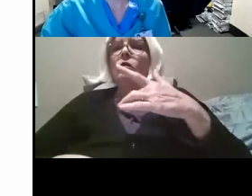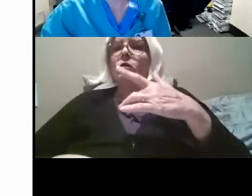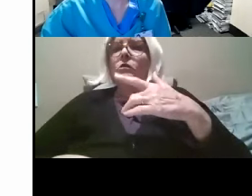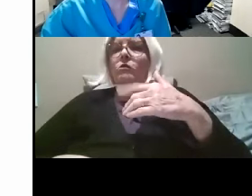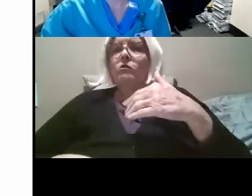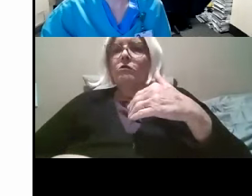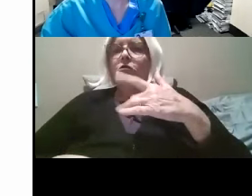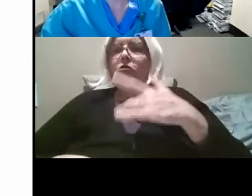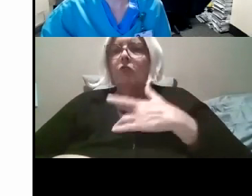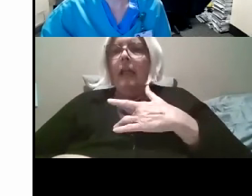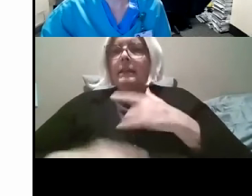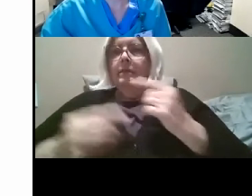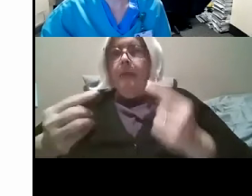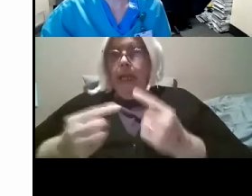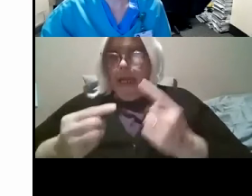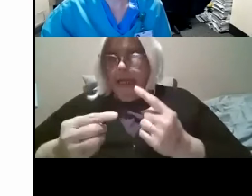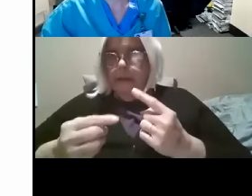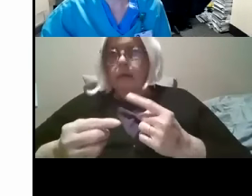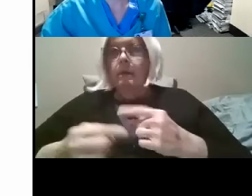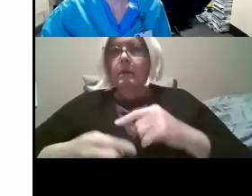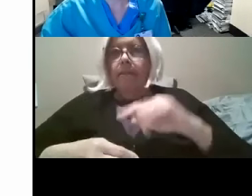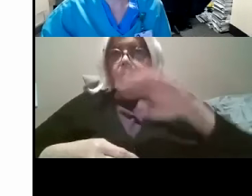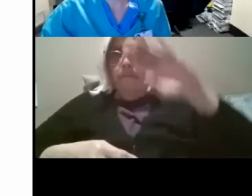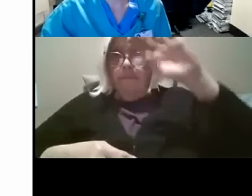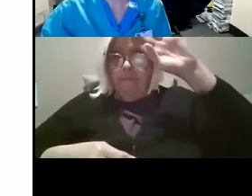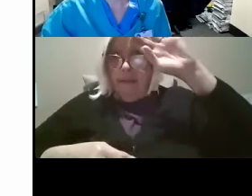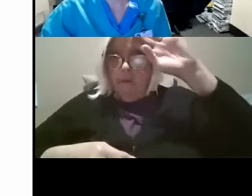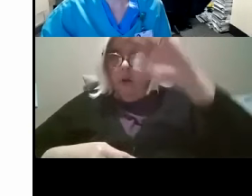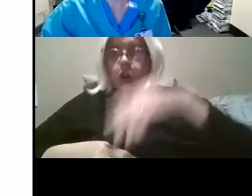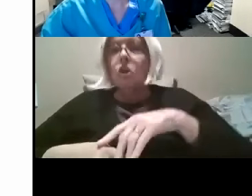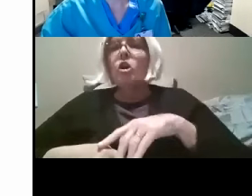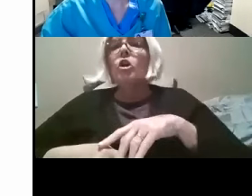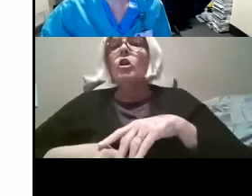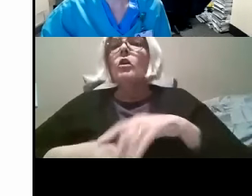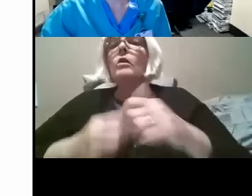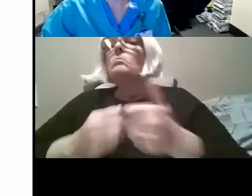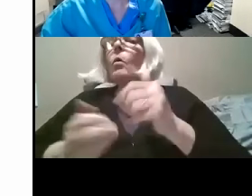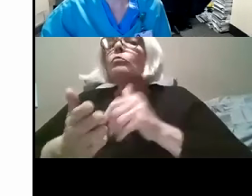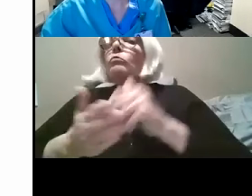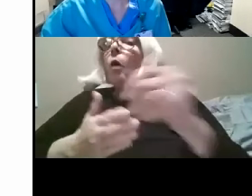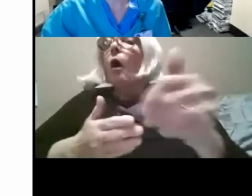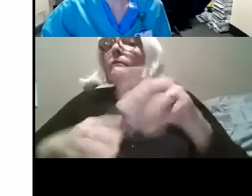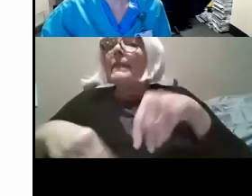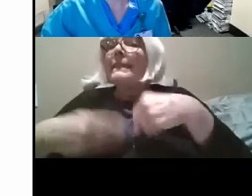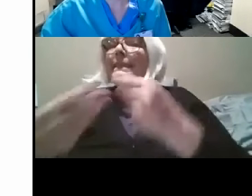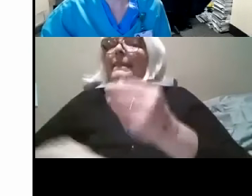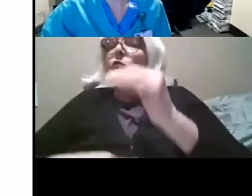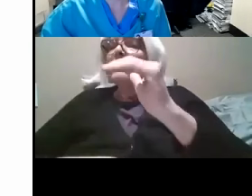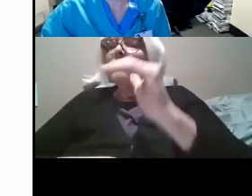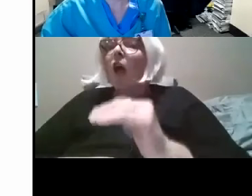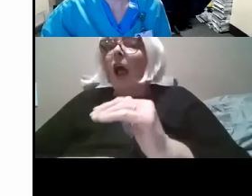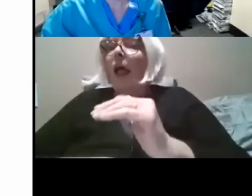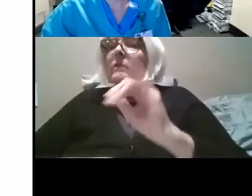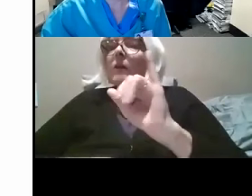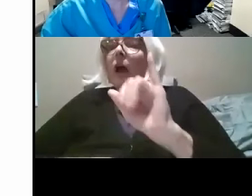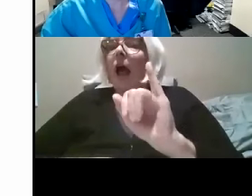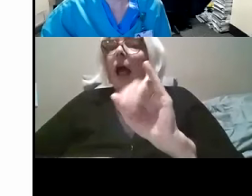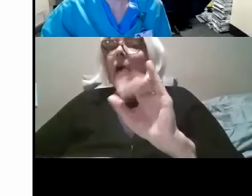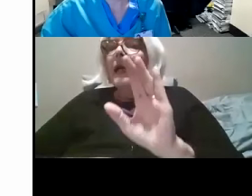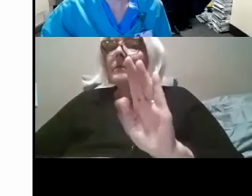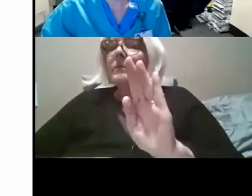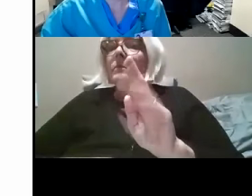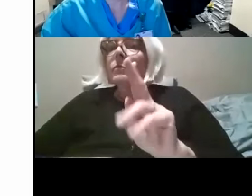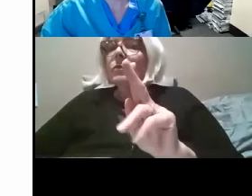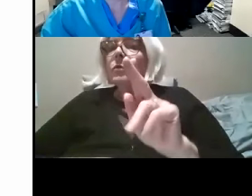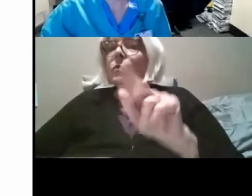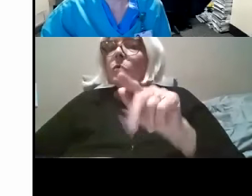most of them were treated with ibuprofen and resolved really rapidly. And so when I, as a parent and as a physician, weigh